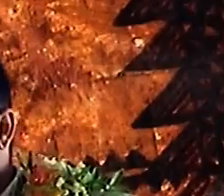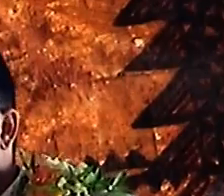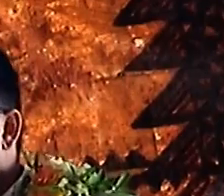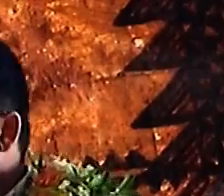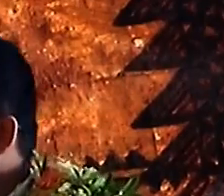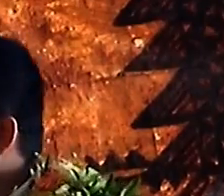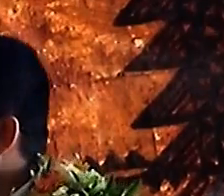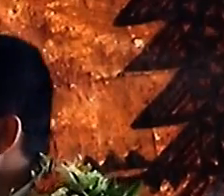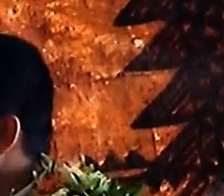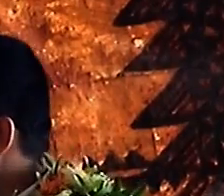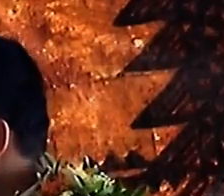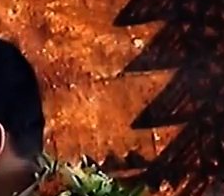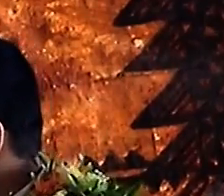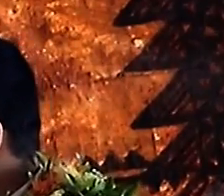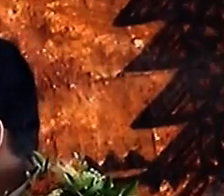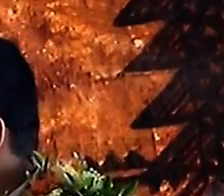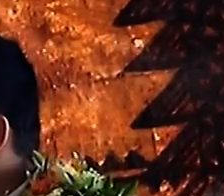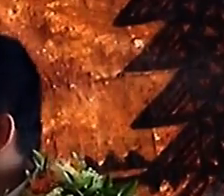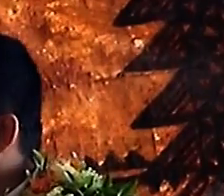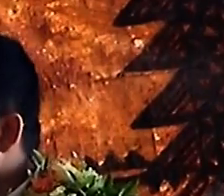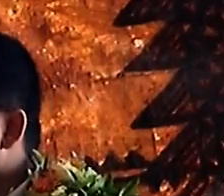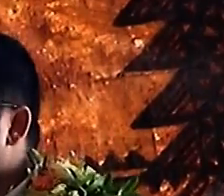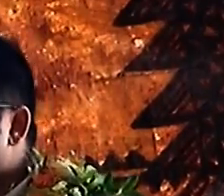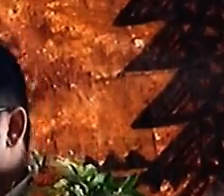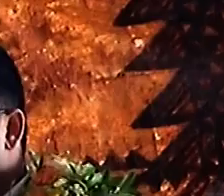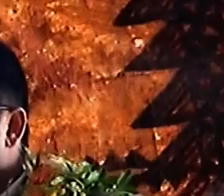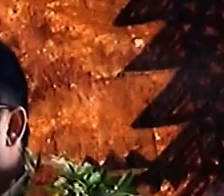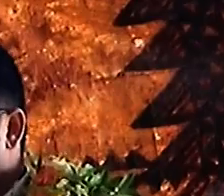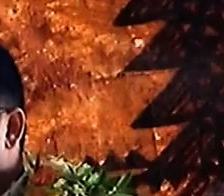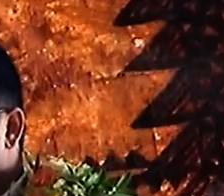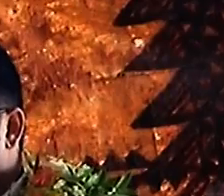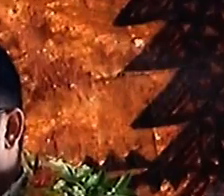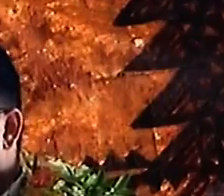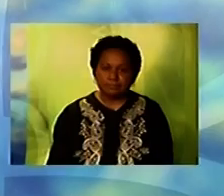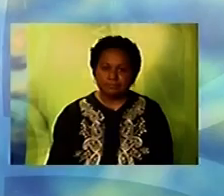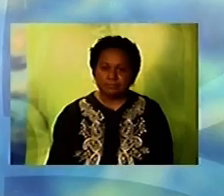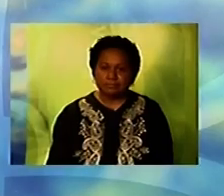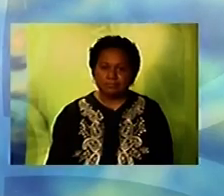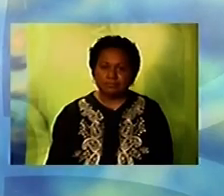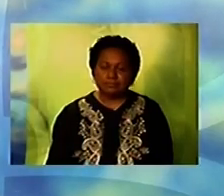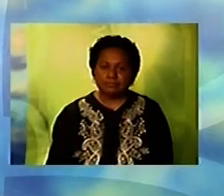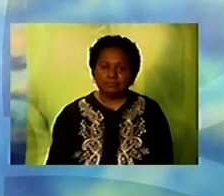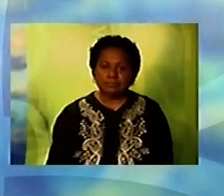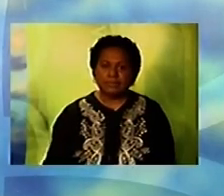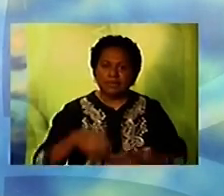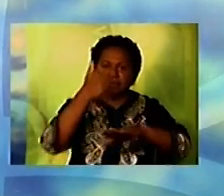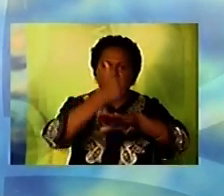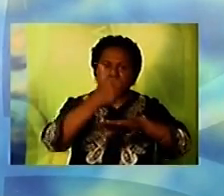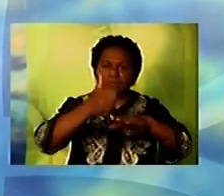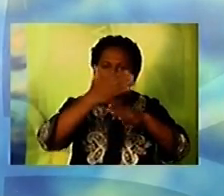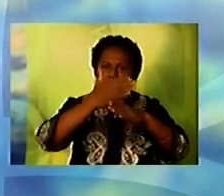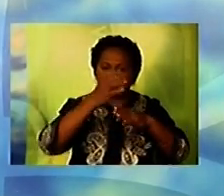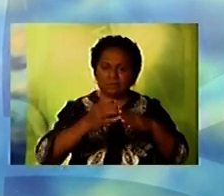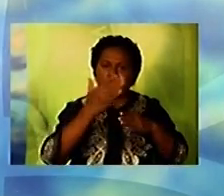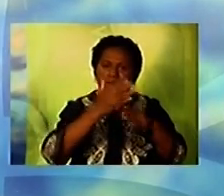standards that have been put in place to ensure that we achieve that balance. Civil servants working in rural and